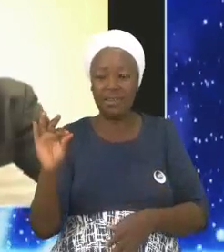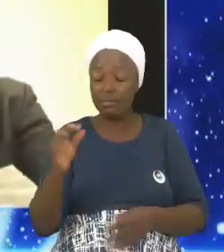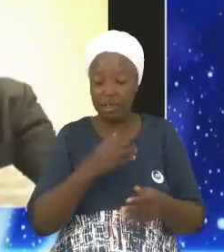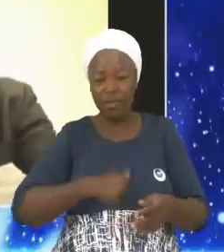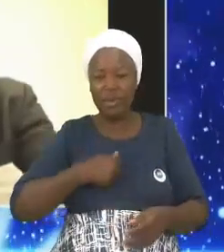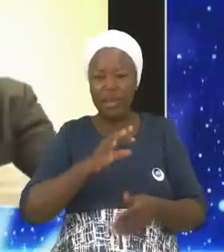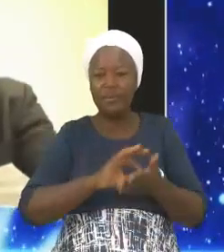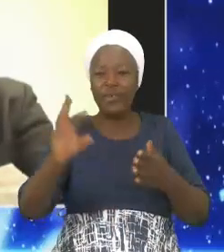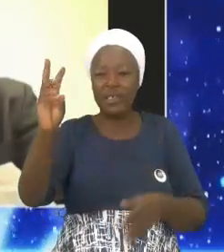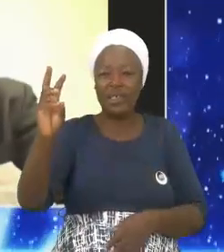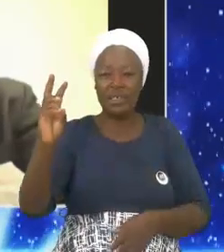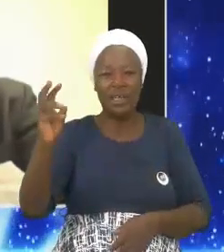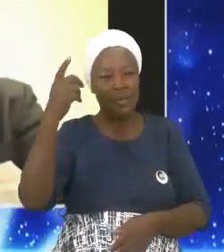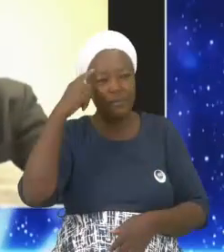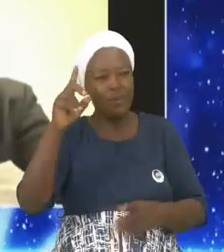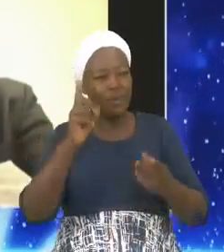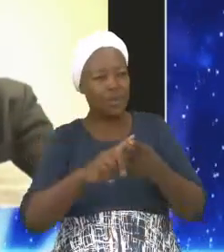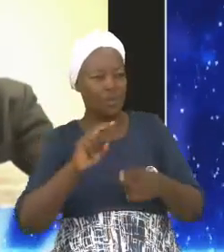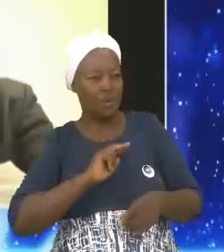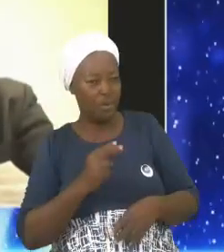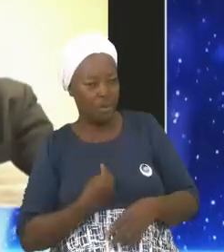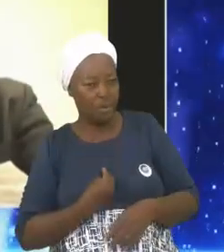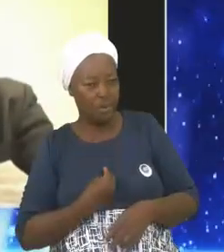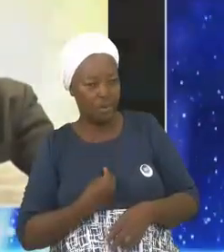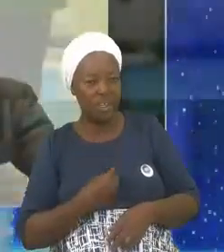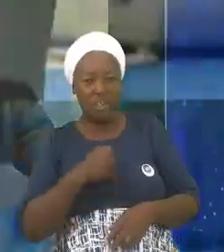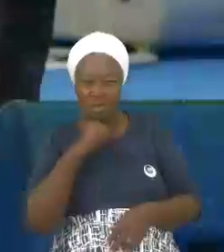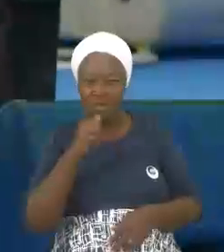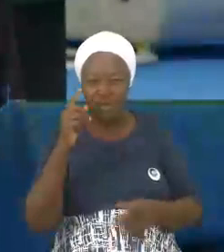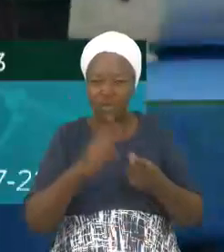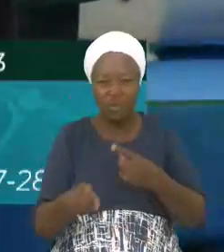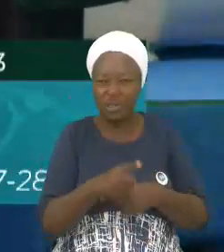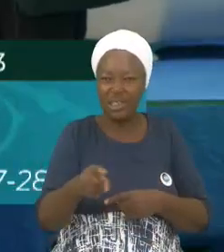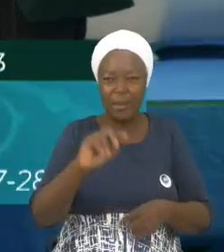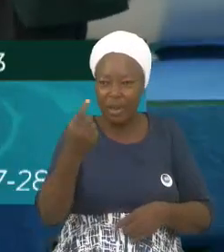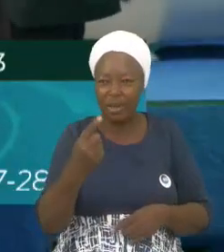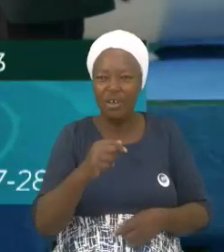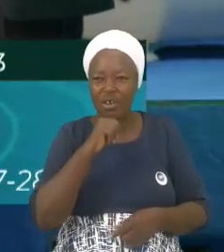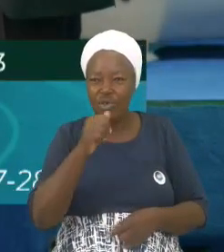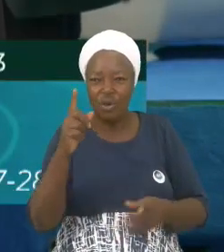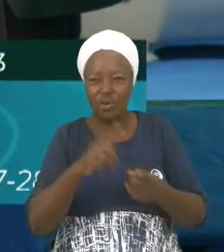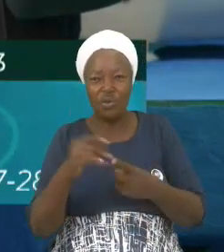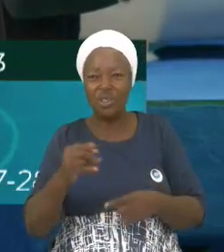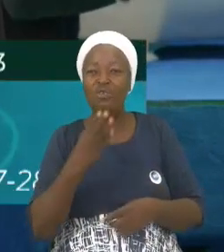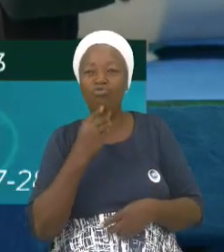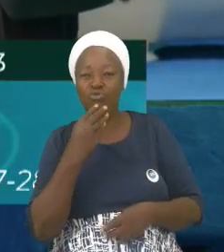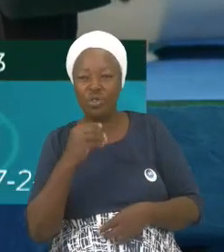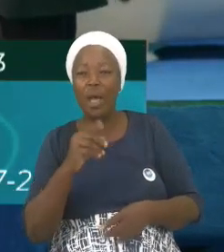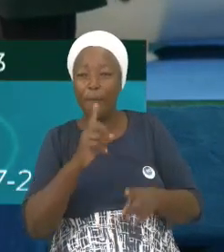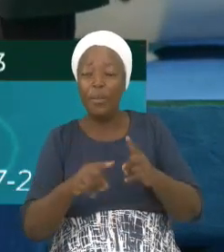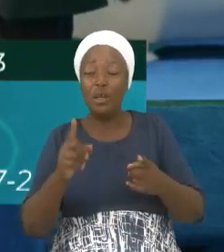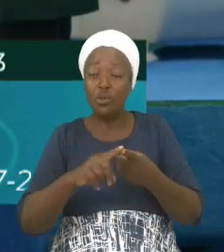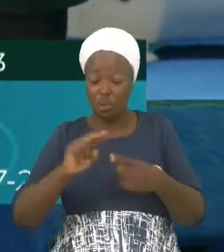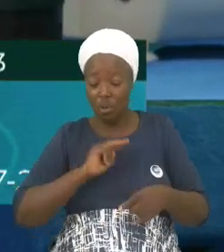unto us, unto us, not unto them alone, not only unto the Jews, unto us Jews